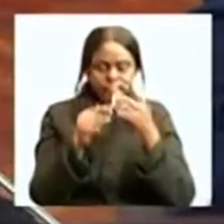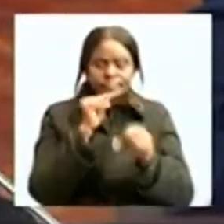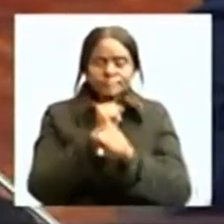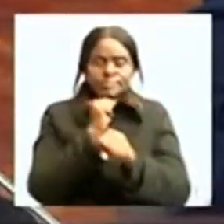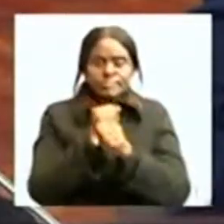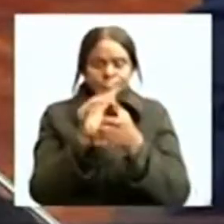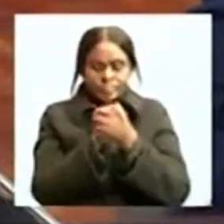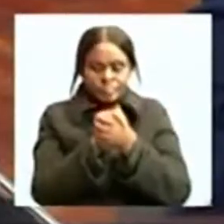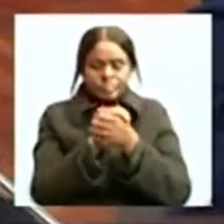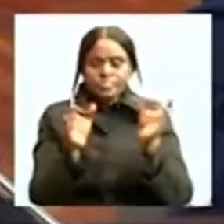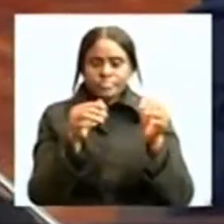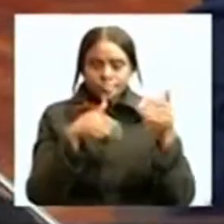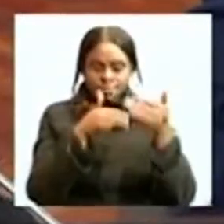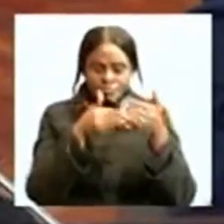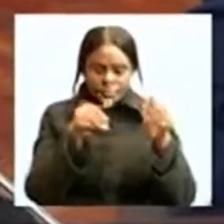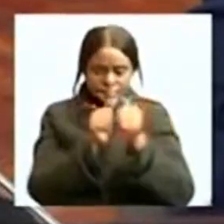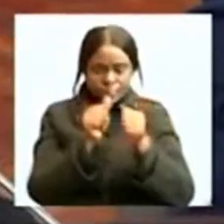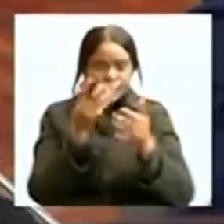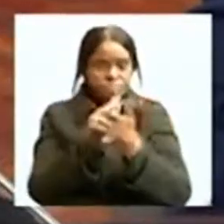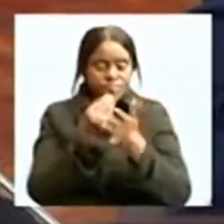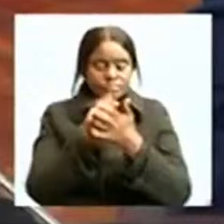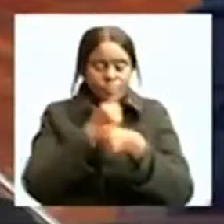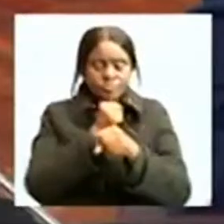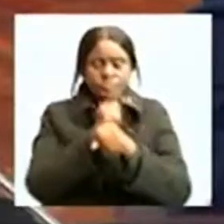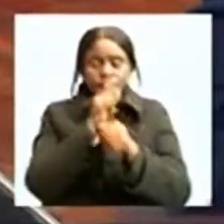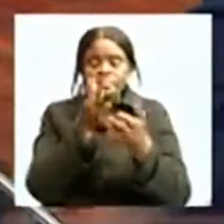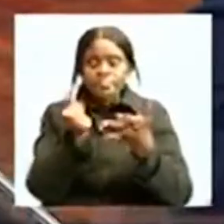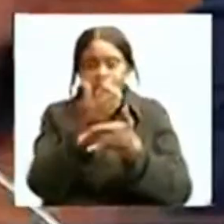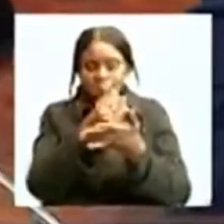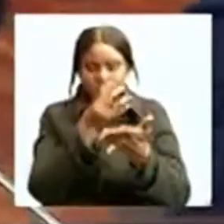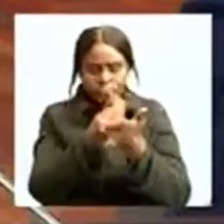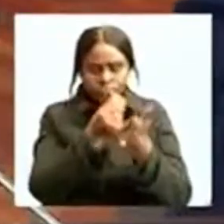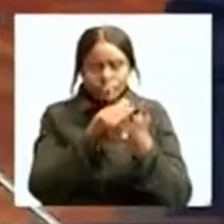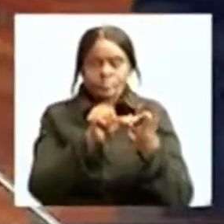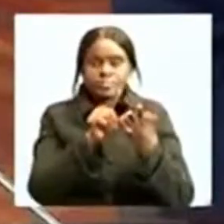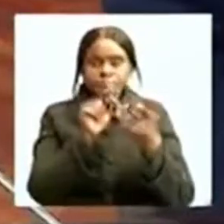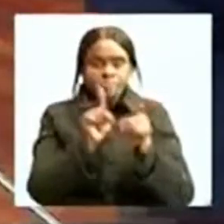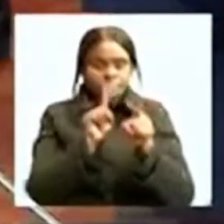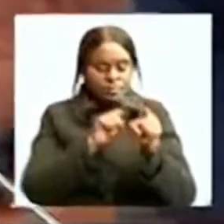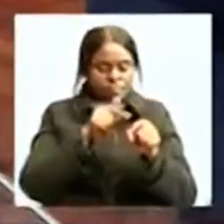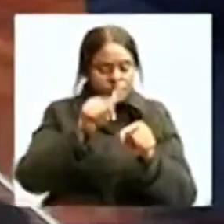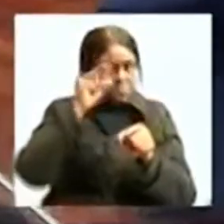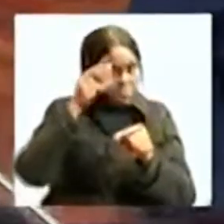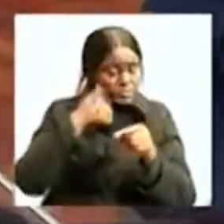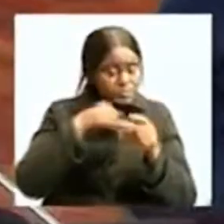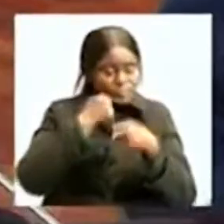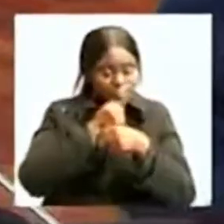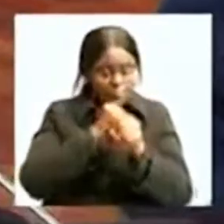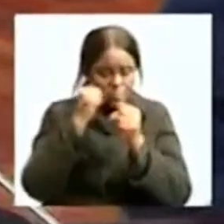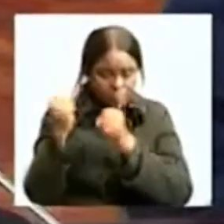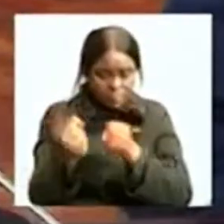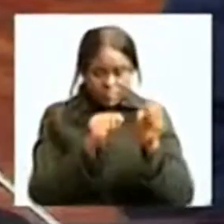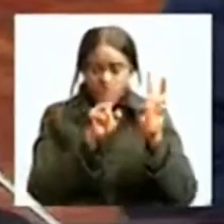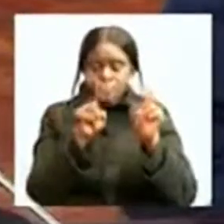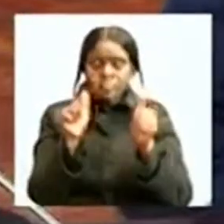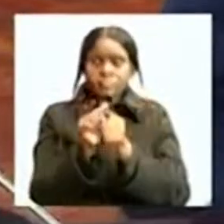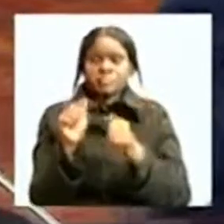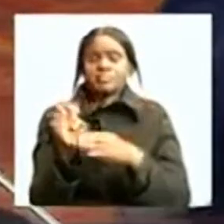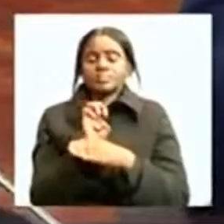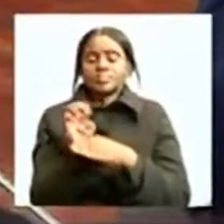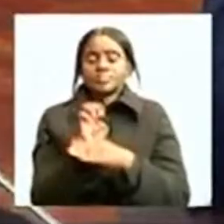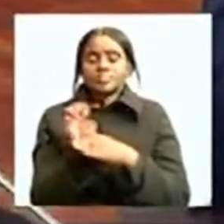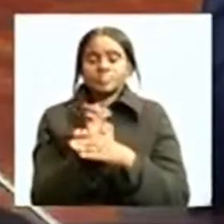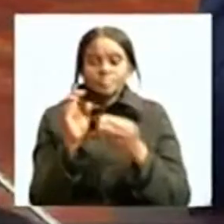collaborate closely with financial institutions and ensure recovery of loans. The Ministry has strengthened the monitoring and